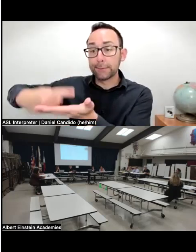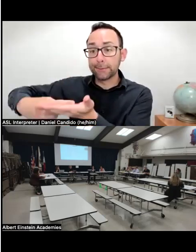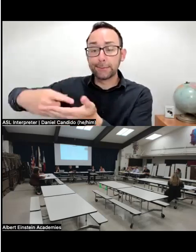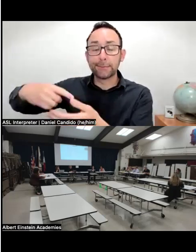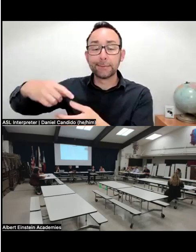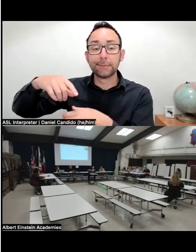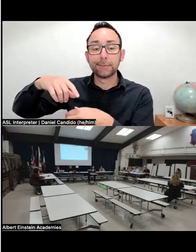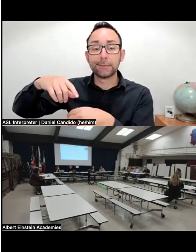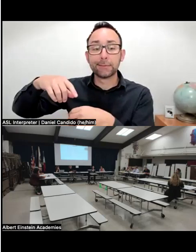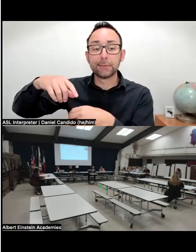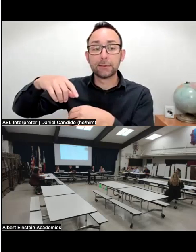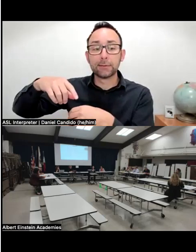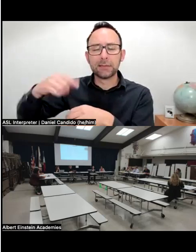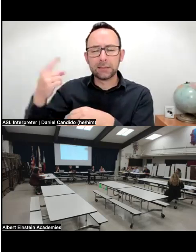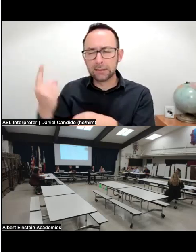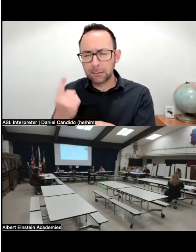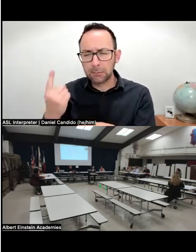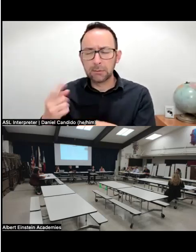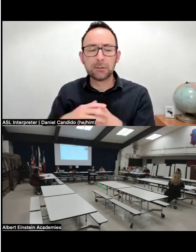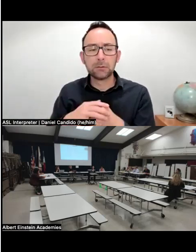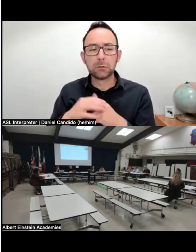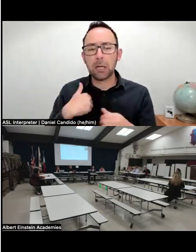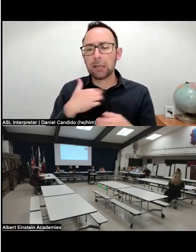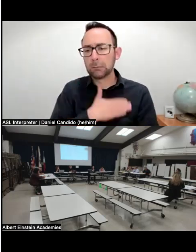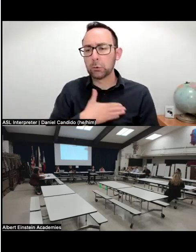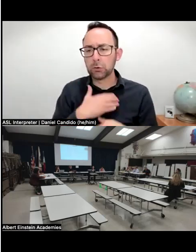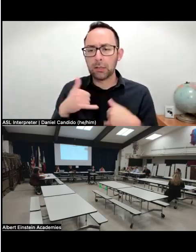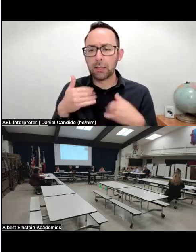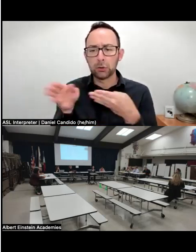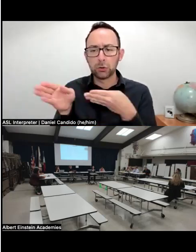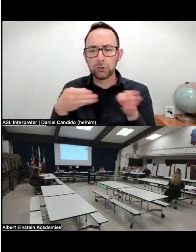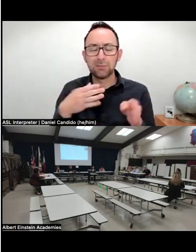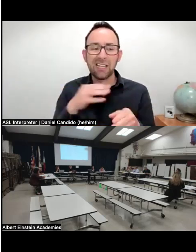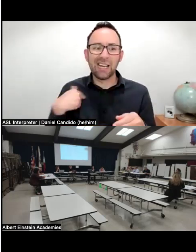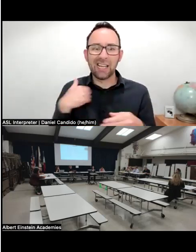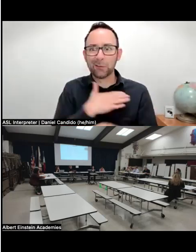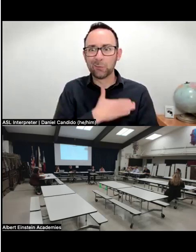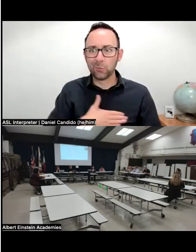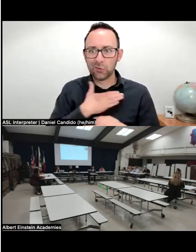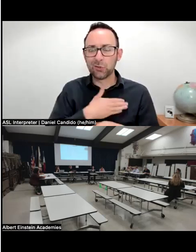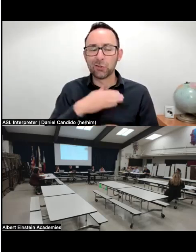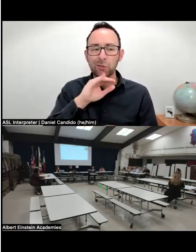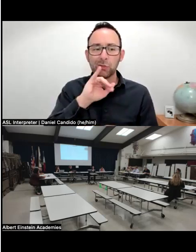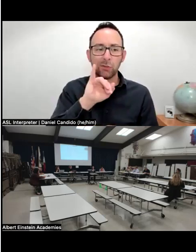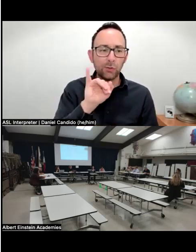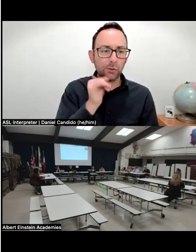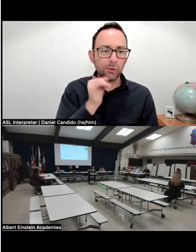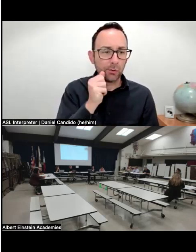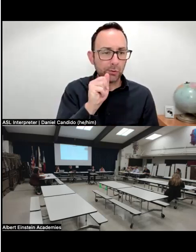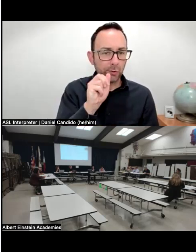So I really appreciate kind of the shift. I also definitely appreciate not having a January and April meetings after that